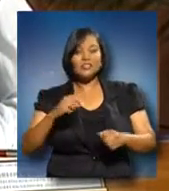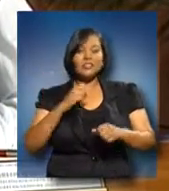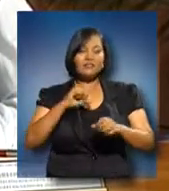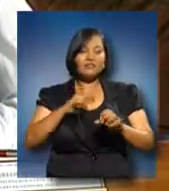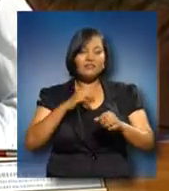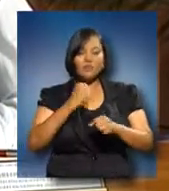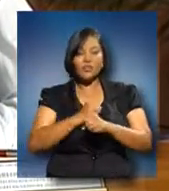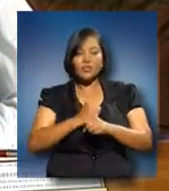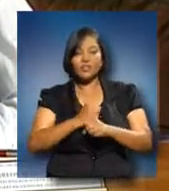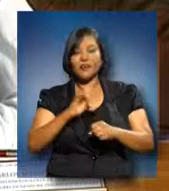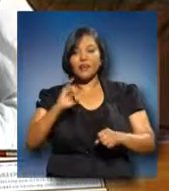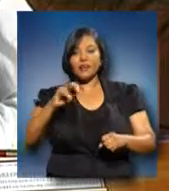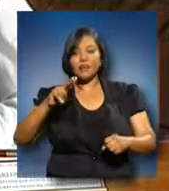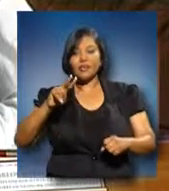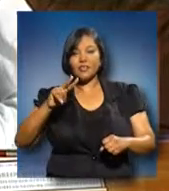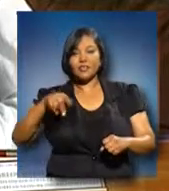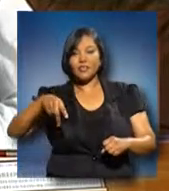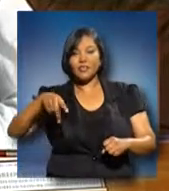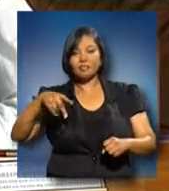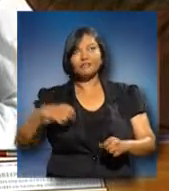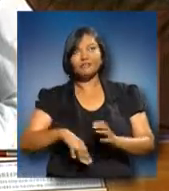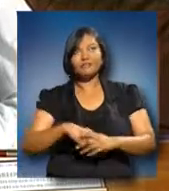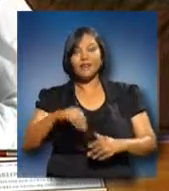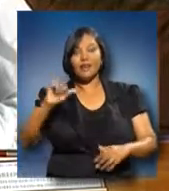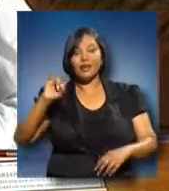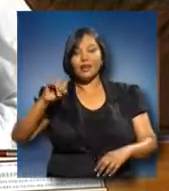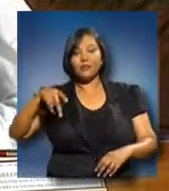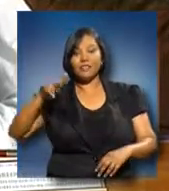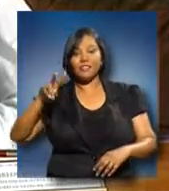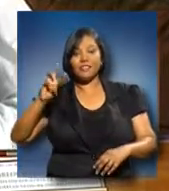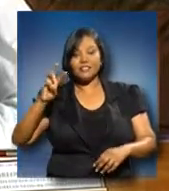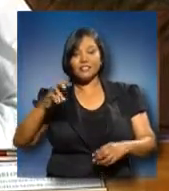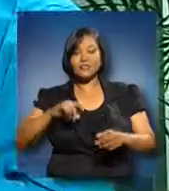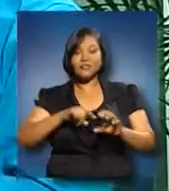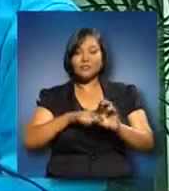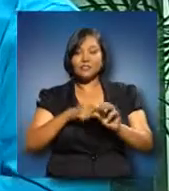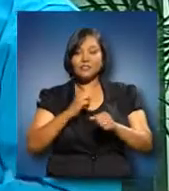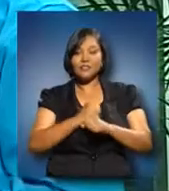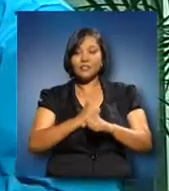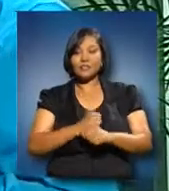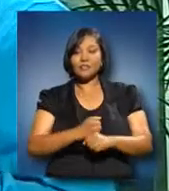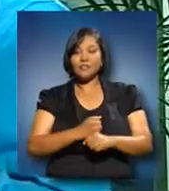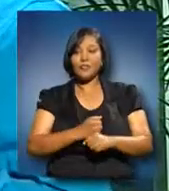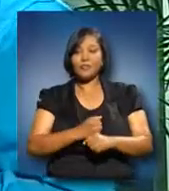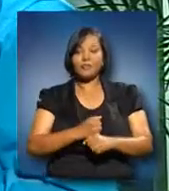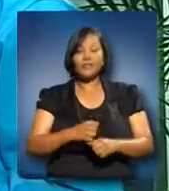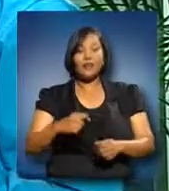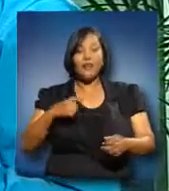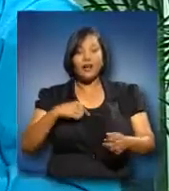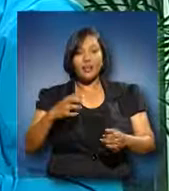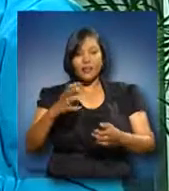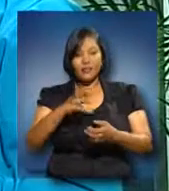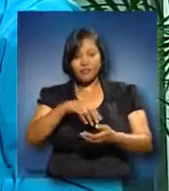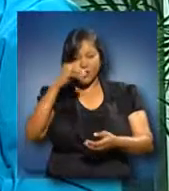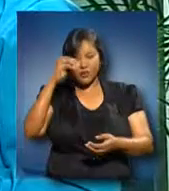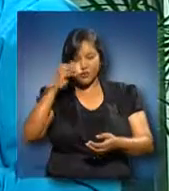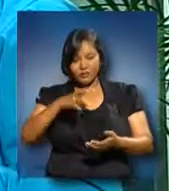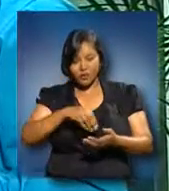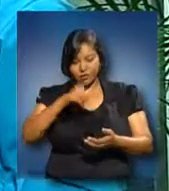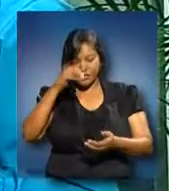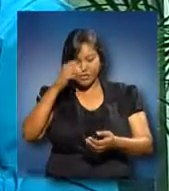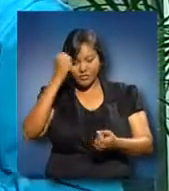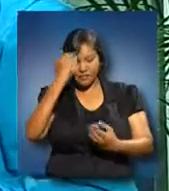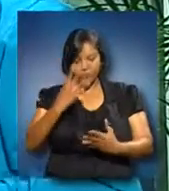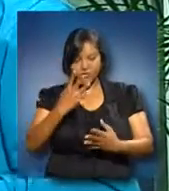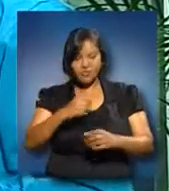it's a nice example that cross-industry or industry collaboration can work. I came to this forum last year too, and I did